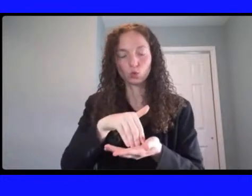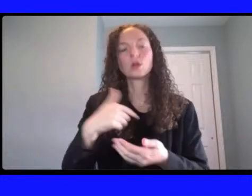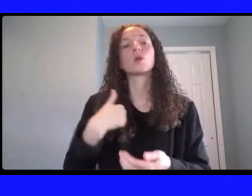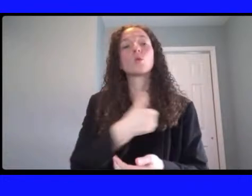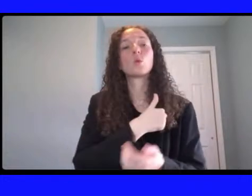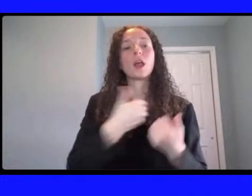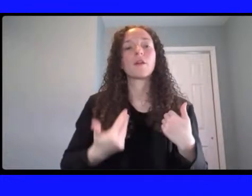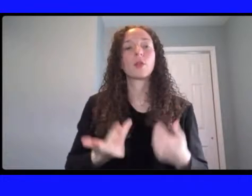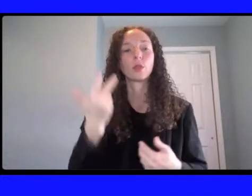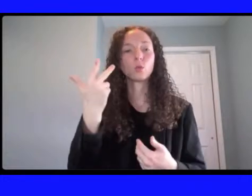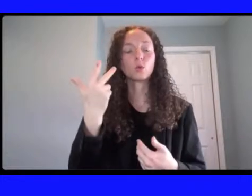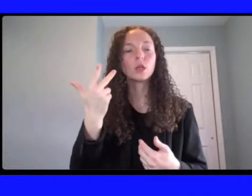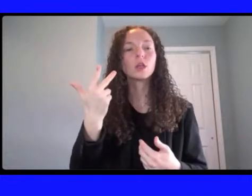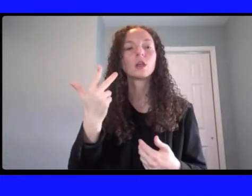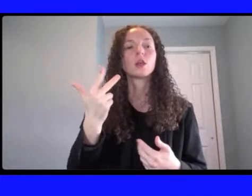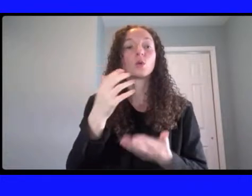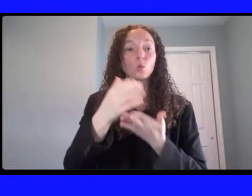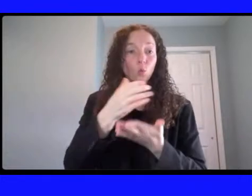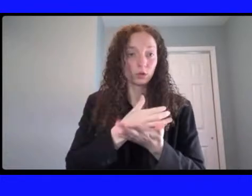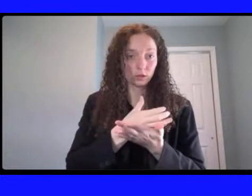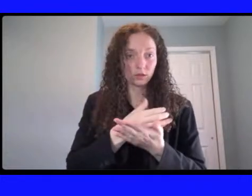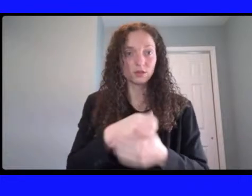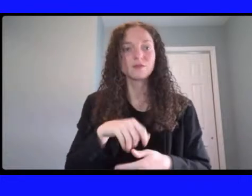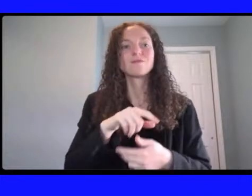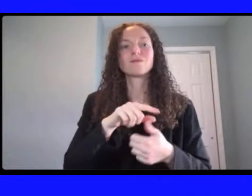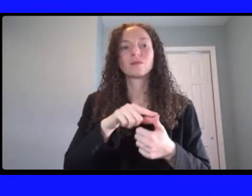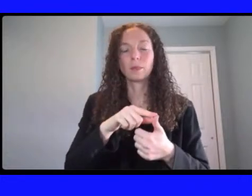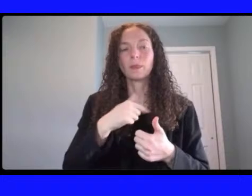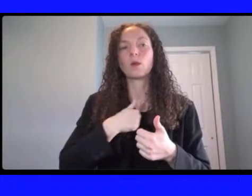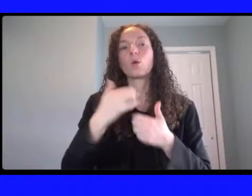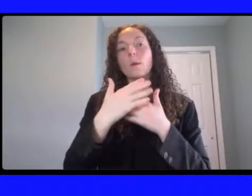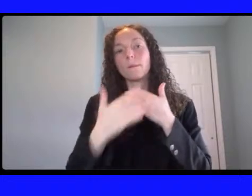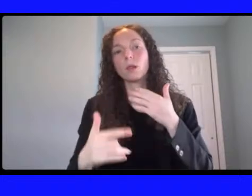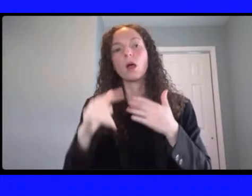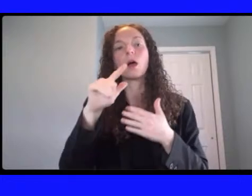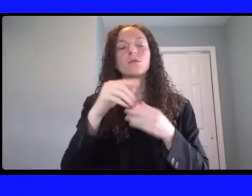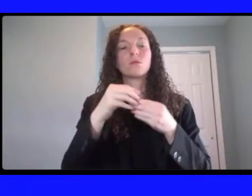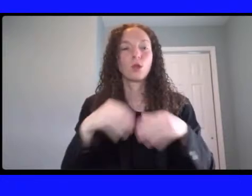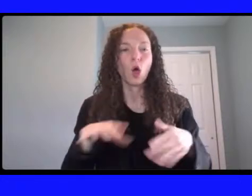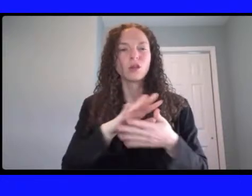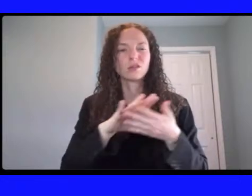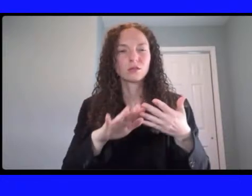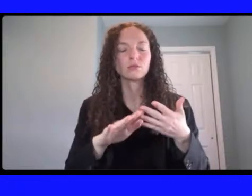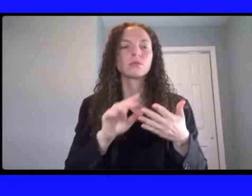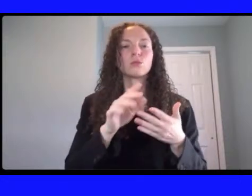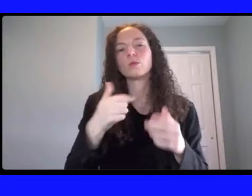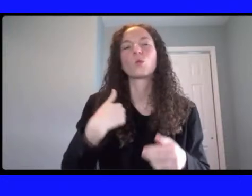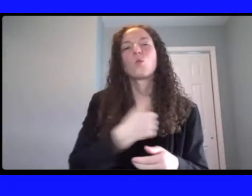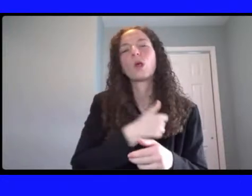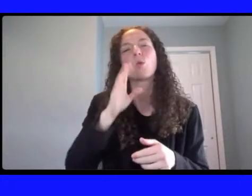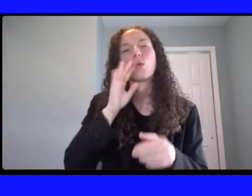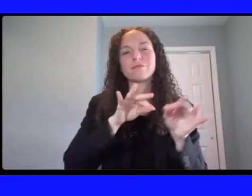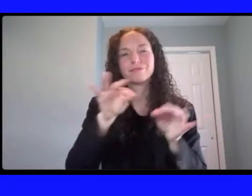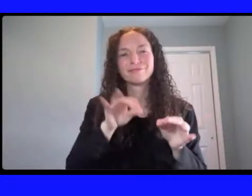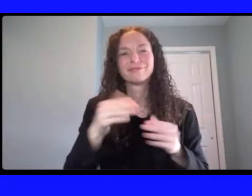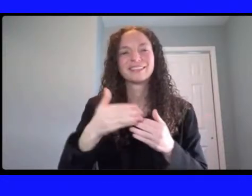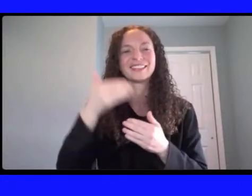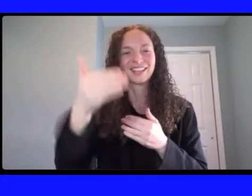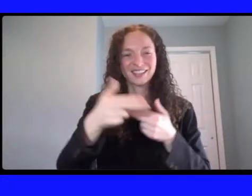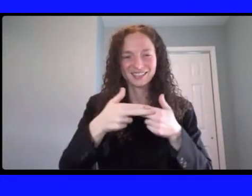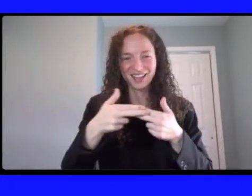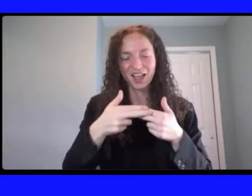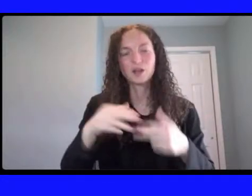pregnancies. And also, most of our sites have integrated a maternal mother-baby coordinated care. Next slide, please.